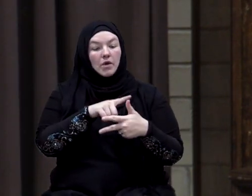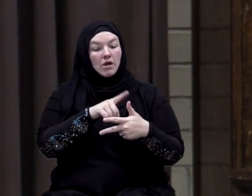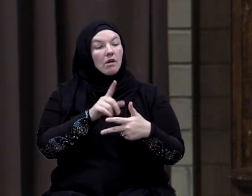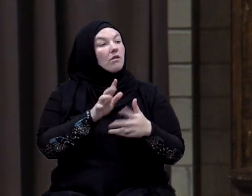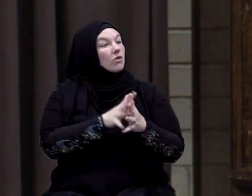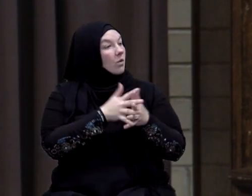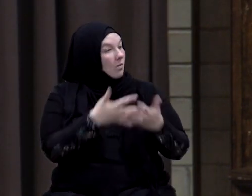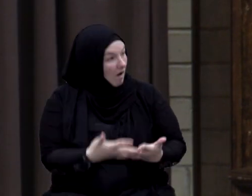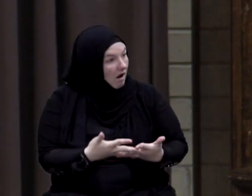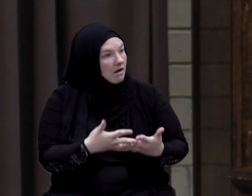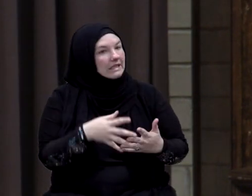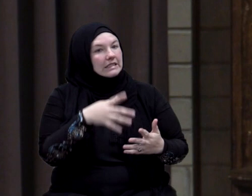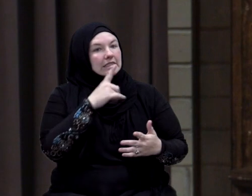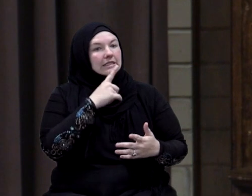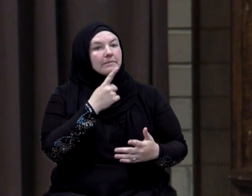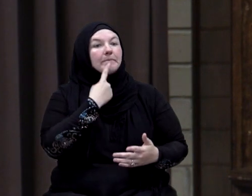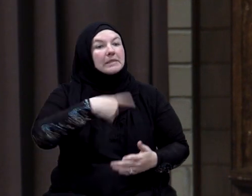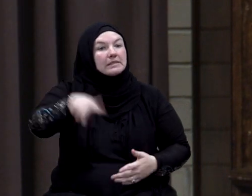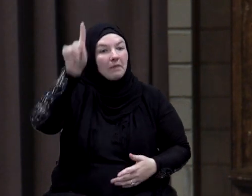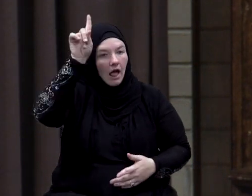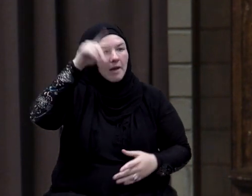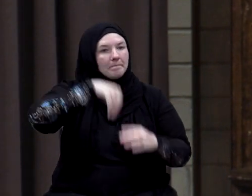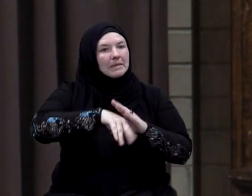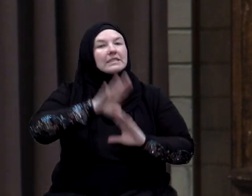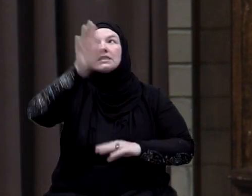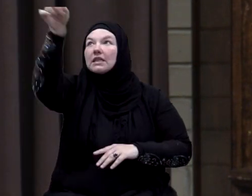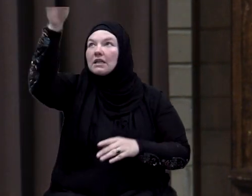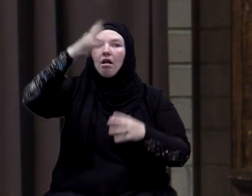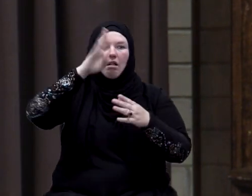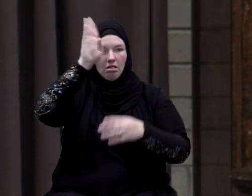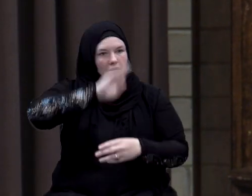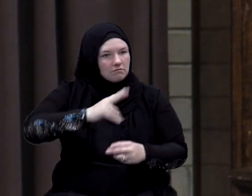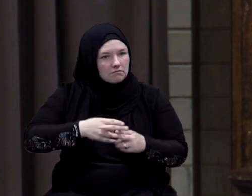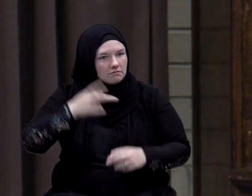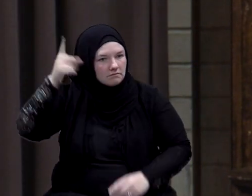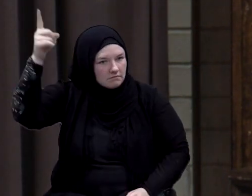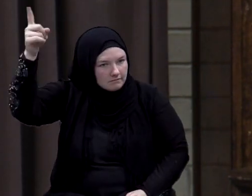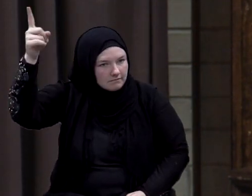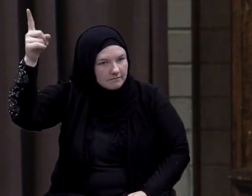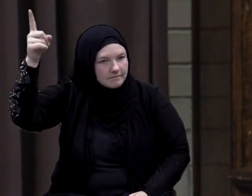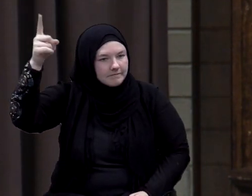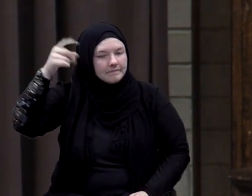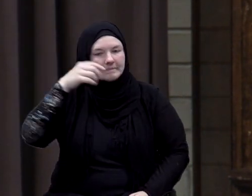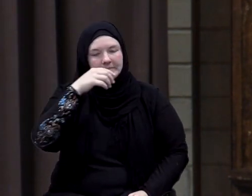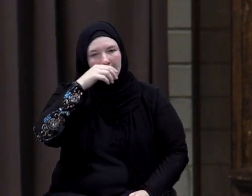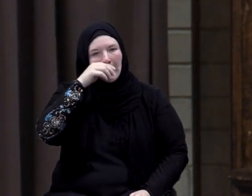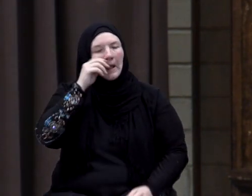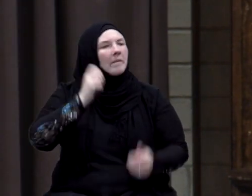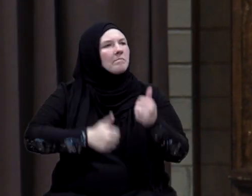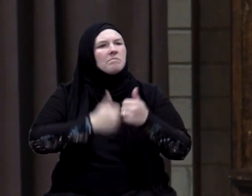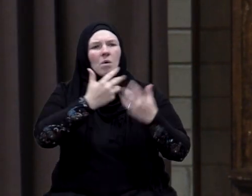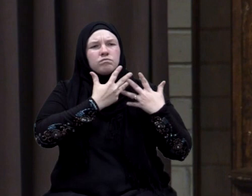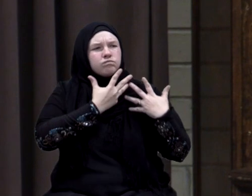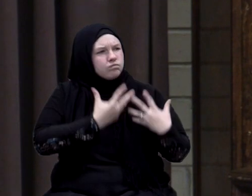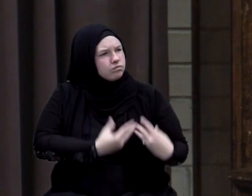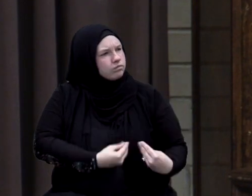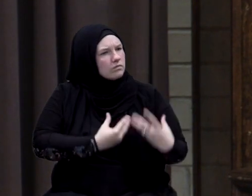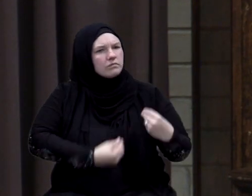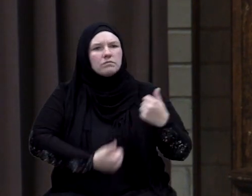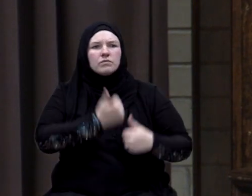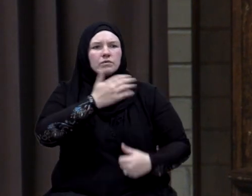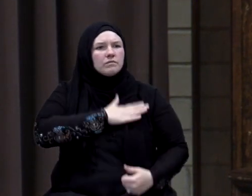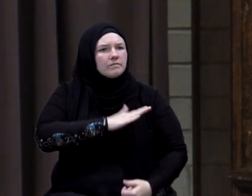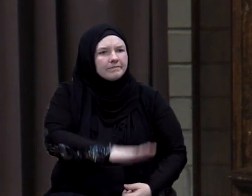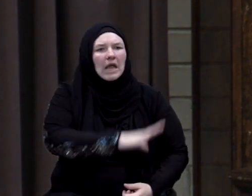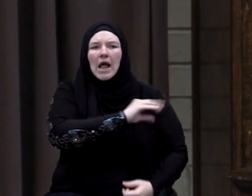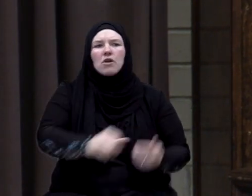is about Him. So the beginning again is Alhamdulillah Rabbil Alameen. All praise